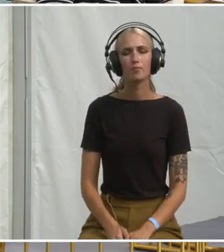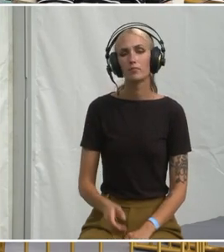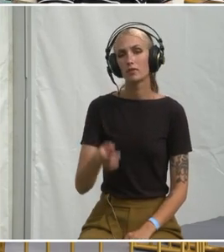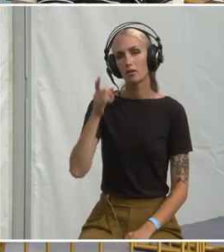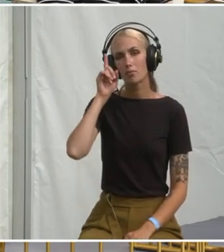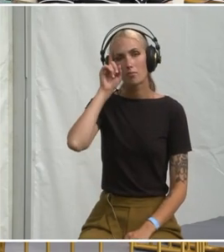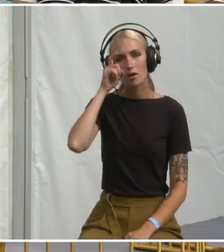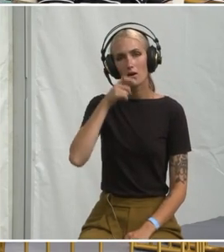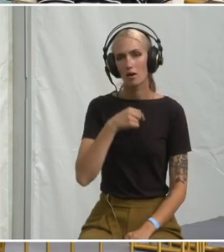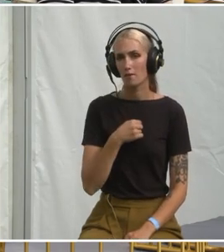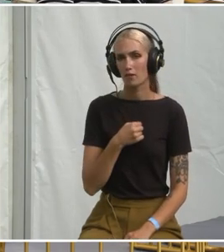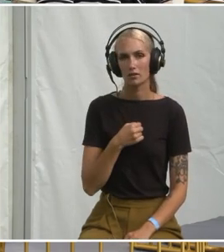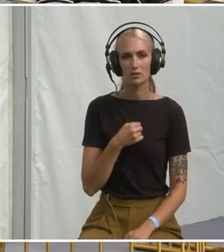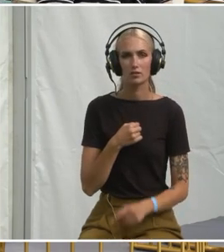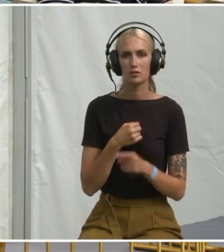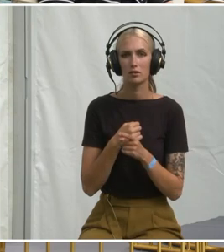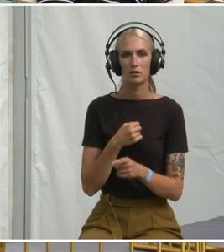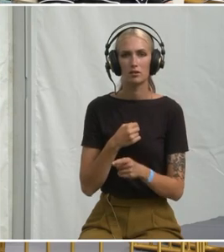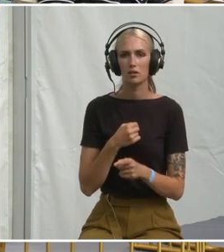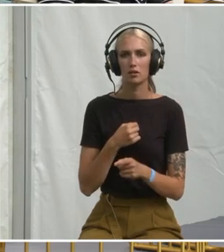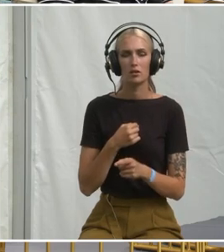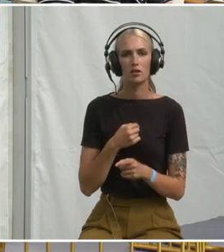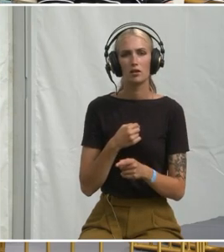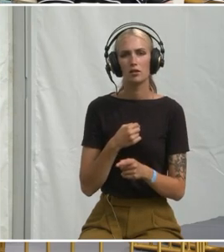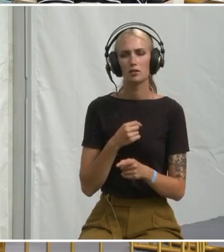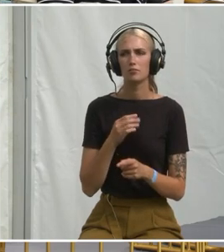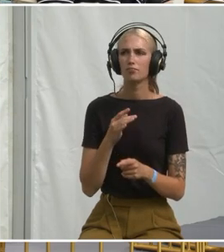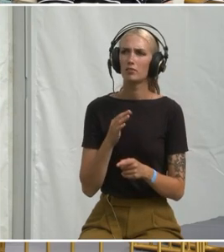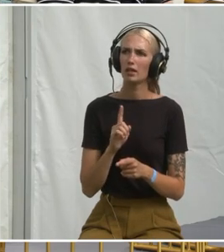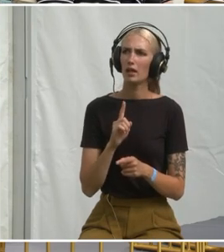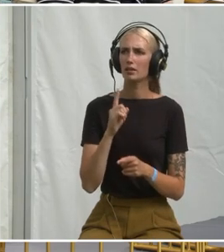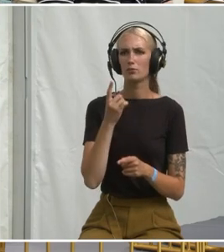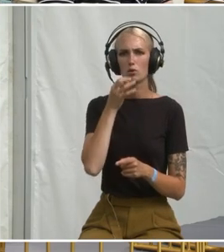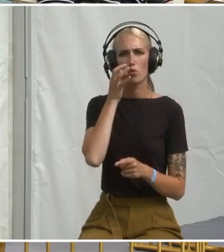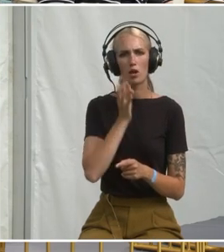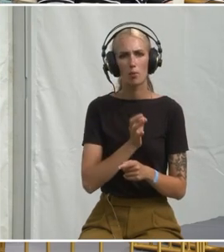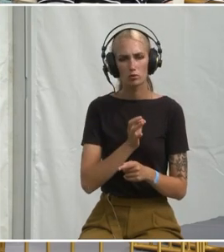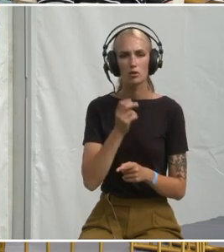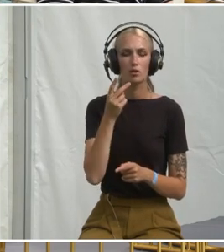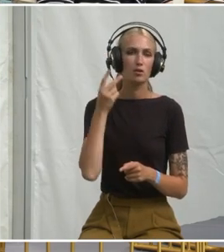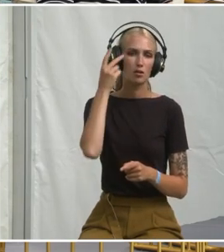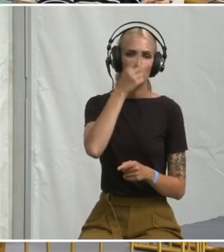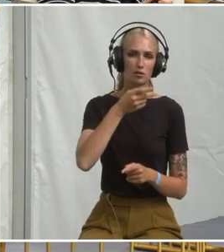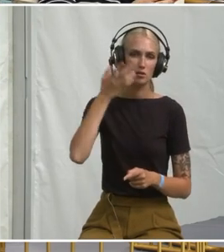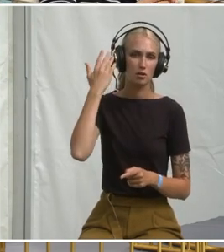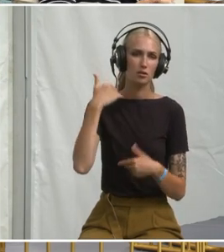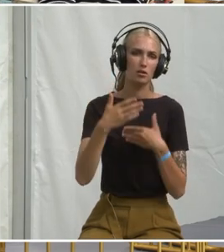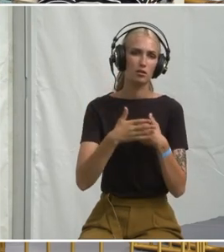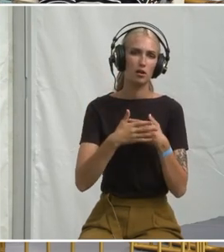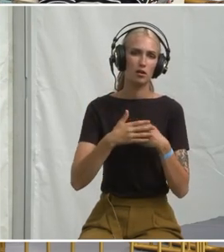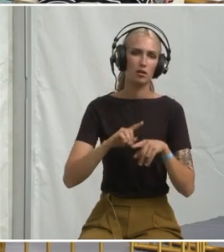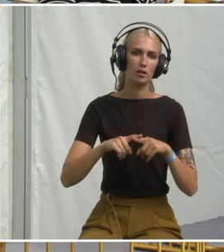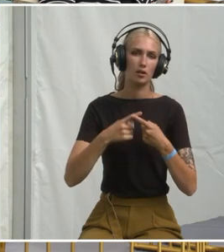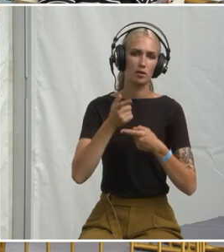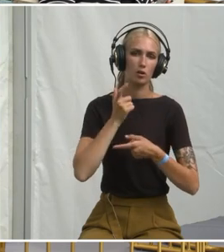the biggest connection with the digitalization I got when I was studying 2 years ago in Tallinn Technical